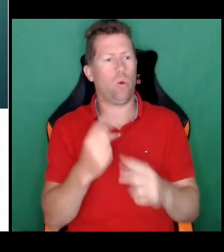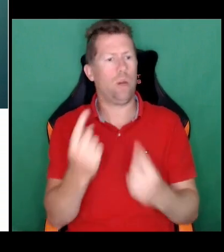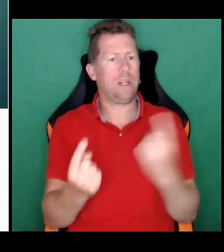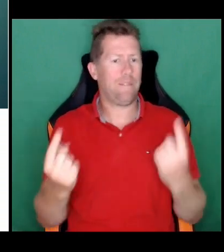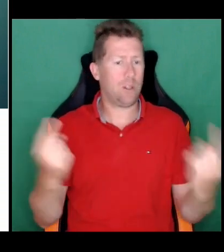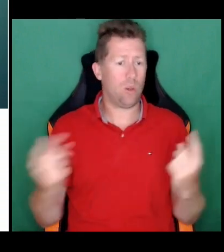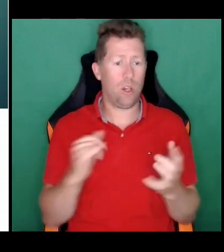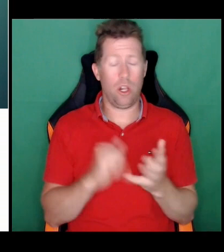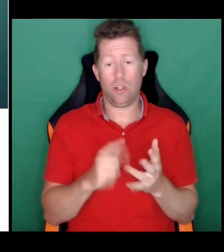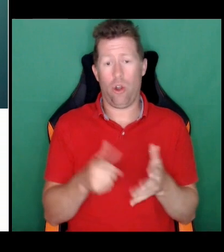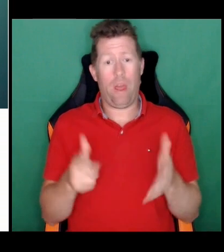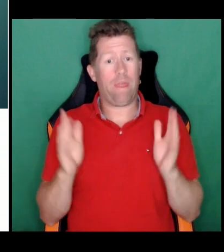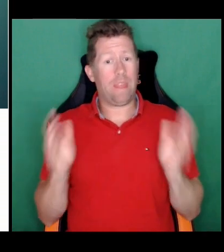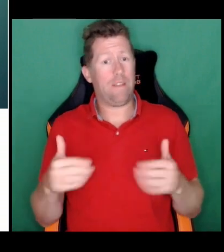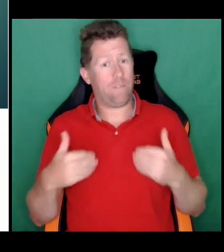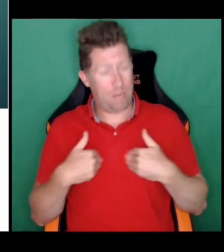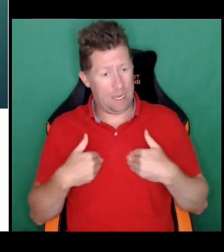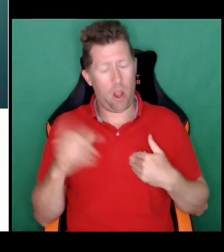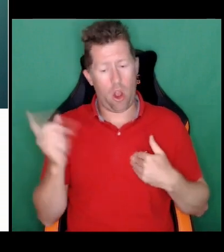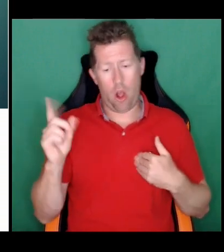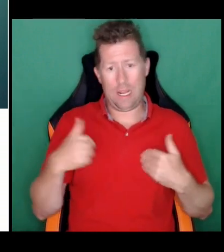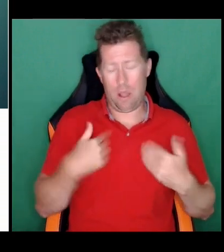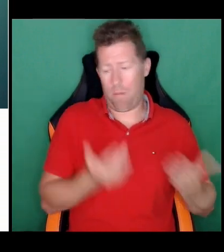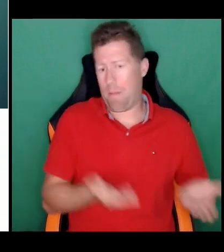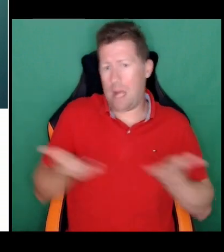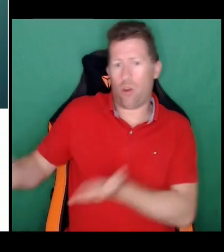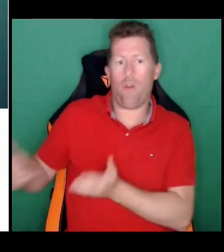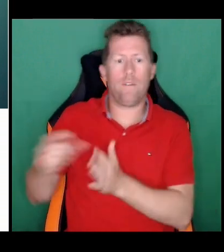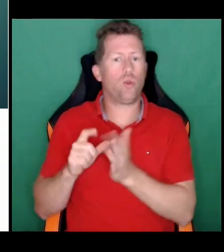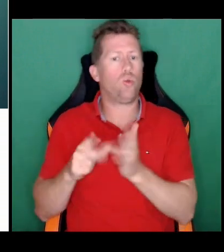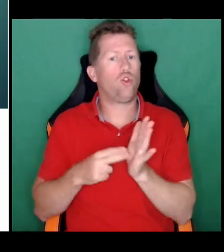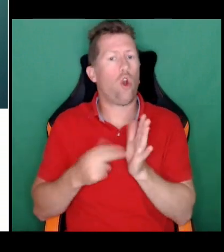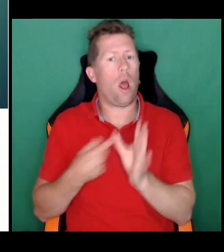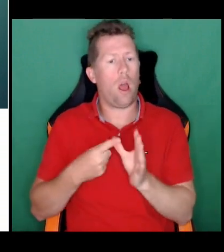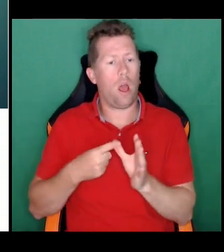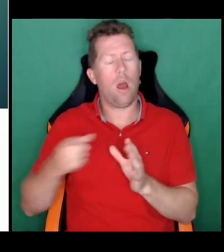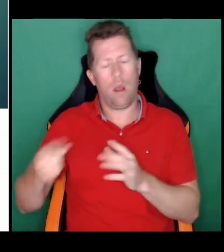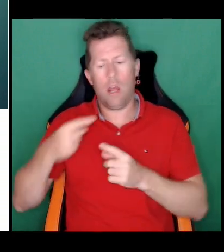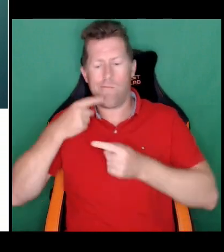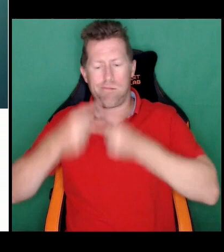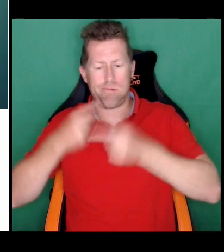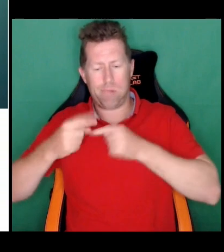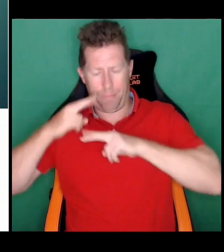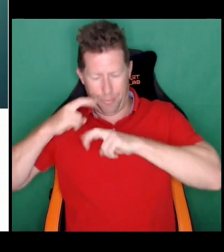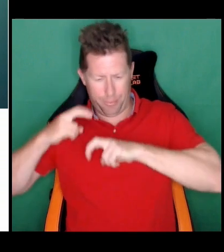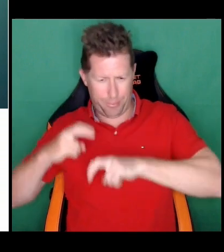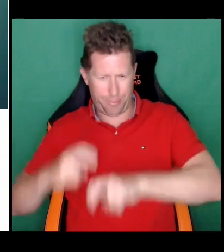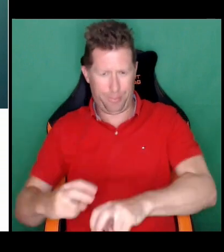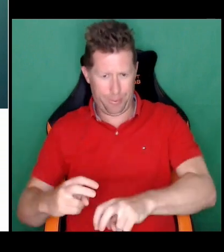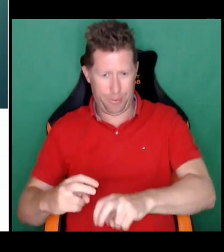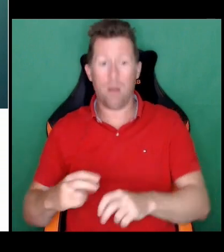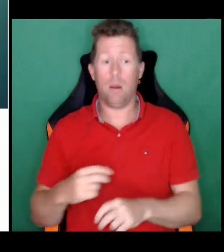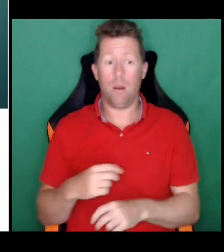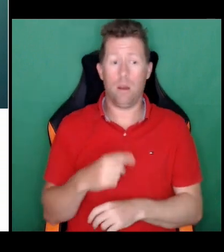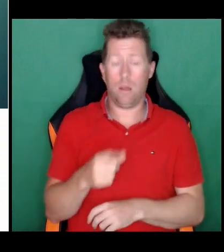So that is it from me. So I will now hand over to Donna, who's going to take you through the research. I would invite you to